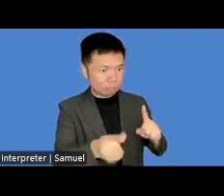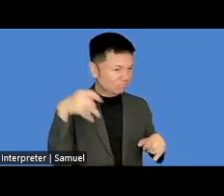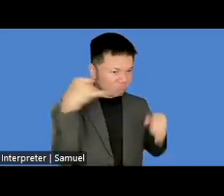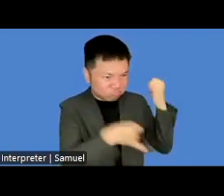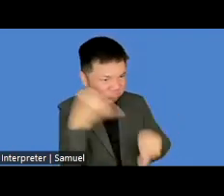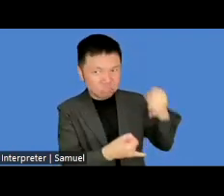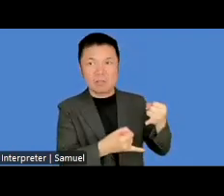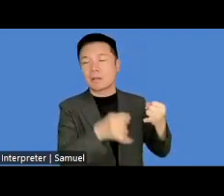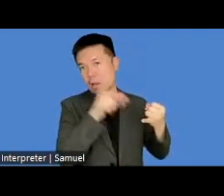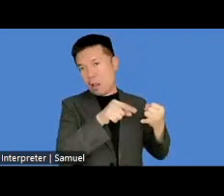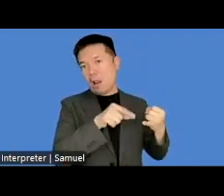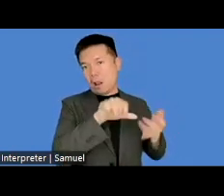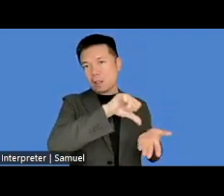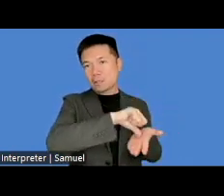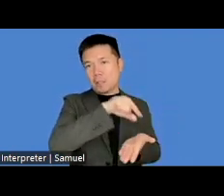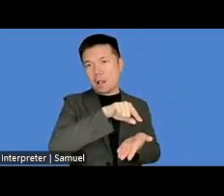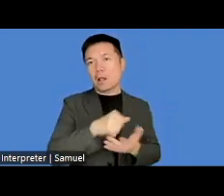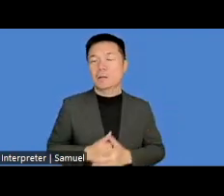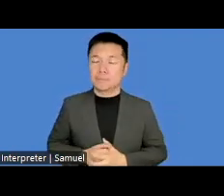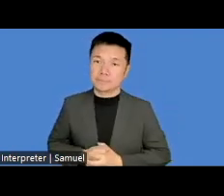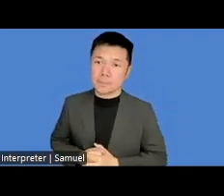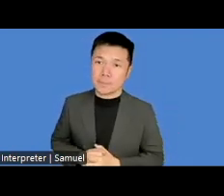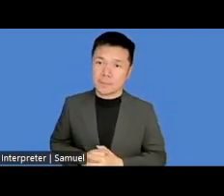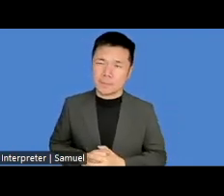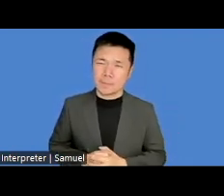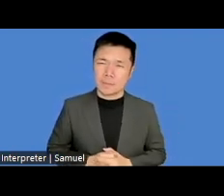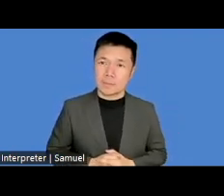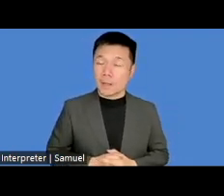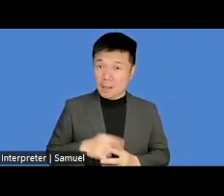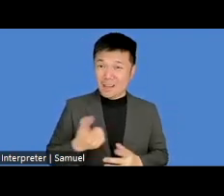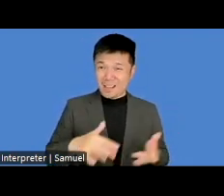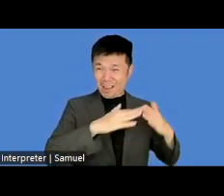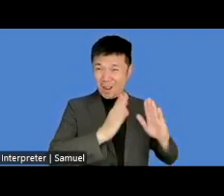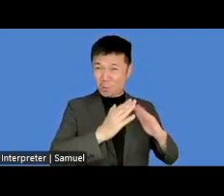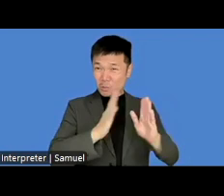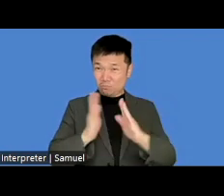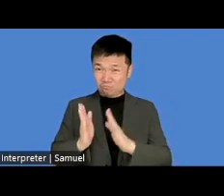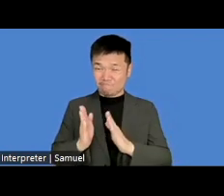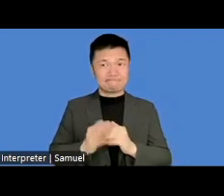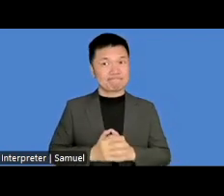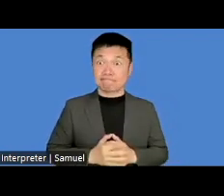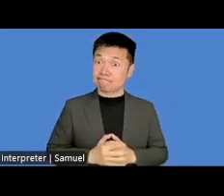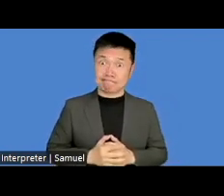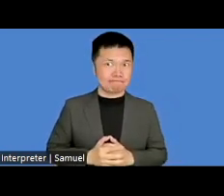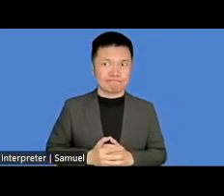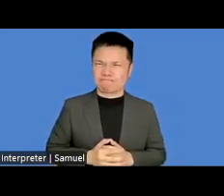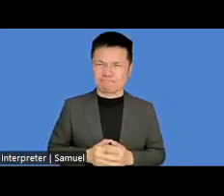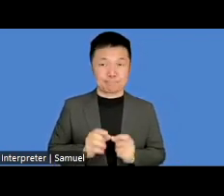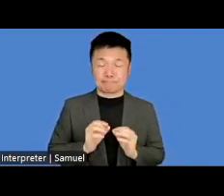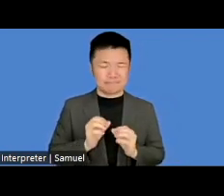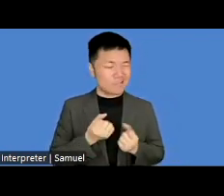So we also saw the lack of housing and all on how the